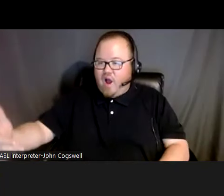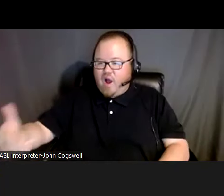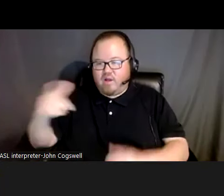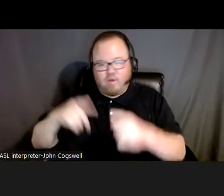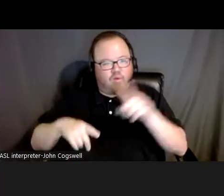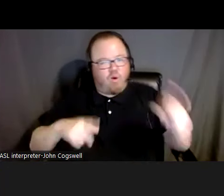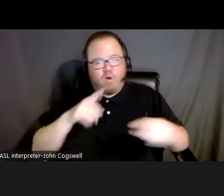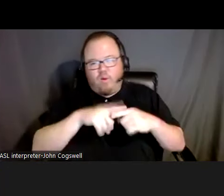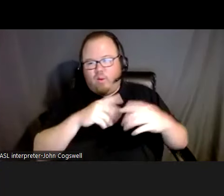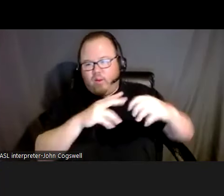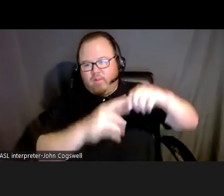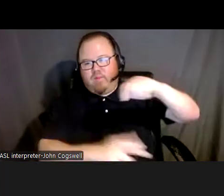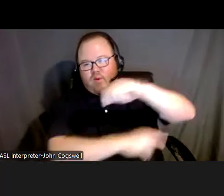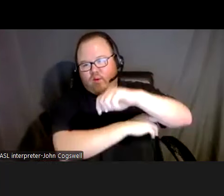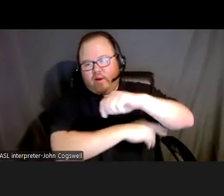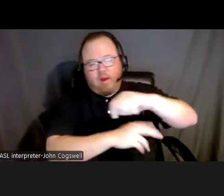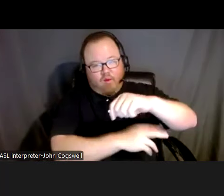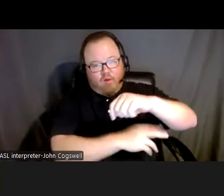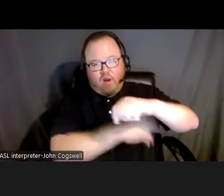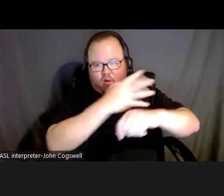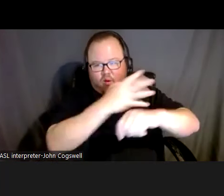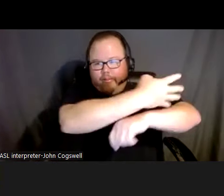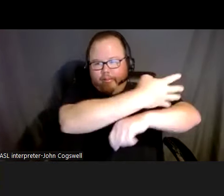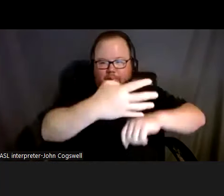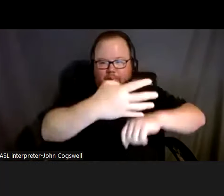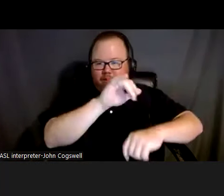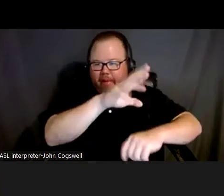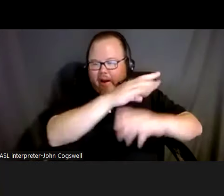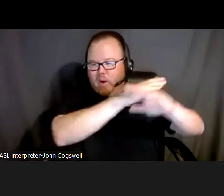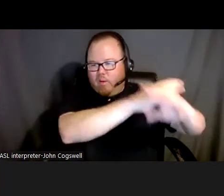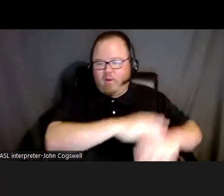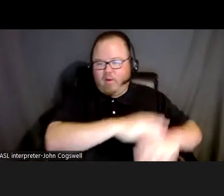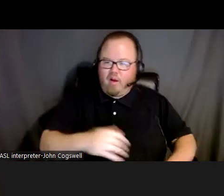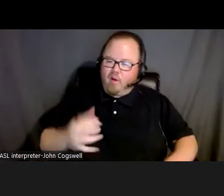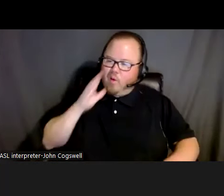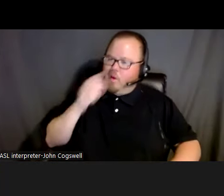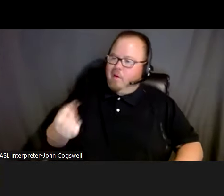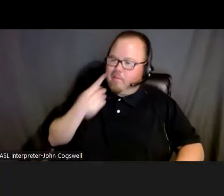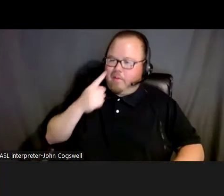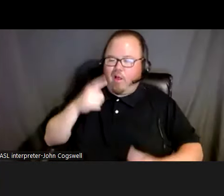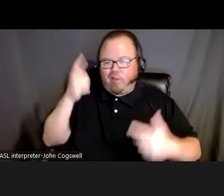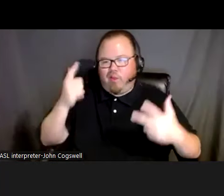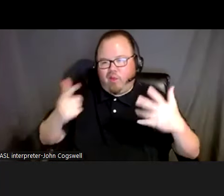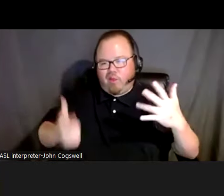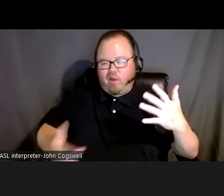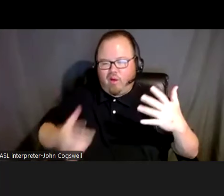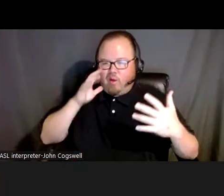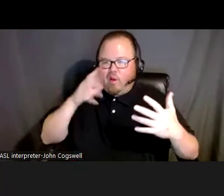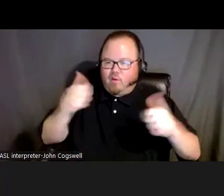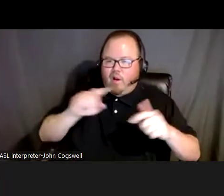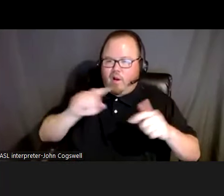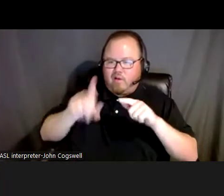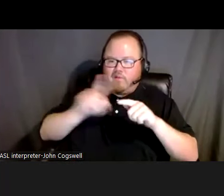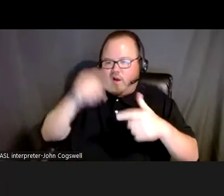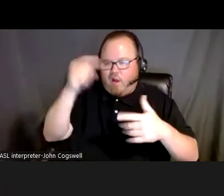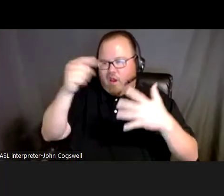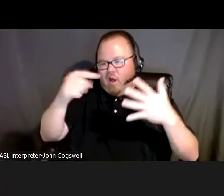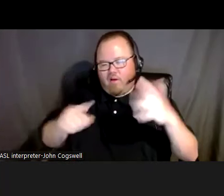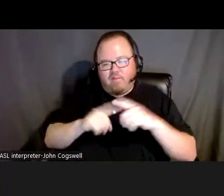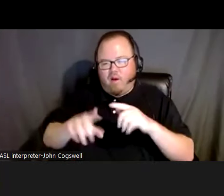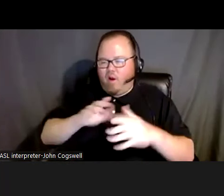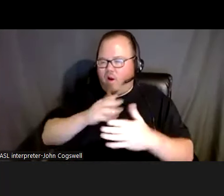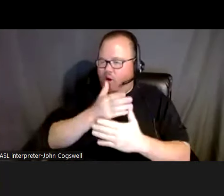If we put a barrier on the bridge, they're going to get the pills. Well, if we take away the pills, they're going to do this, and we kind of kick the can down the road. But across the world, there's